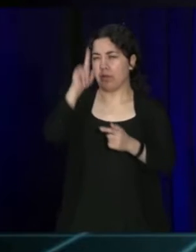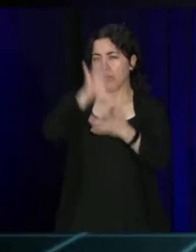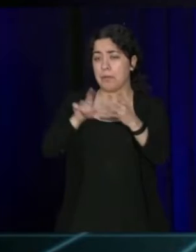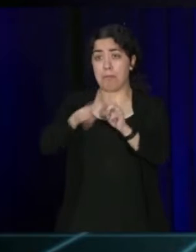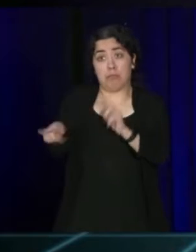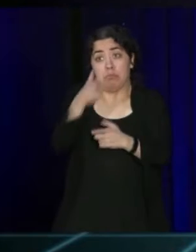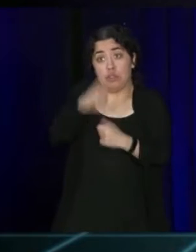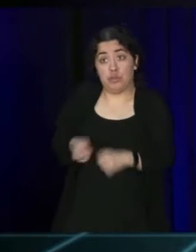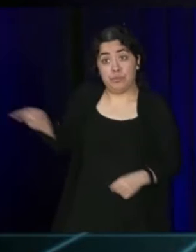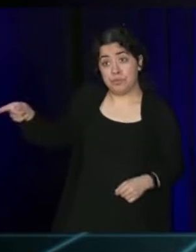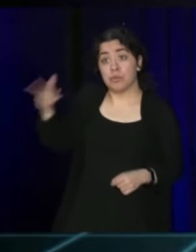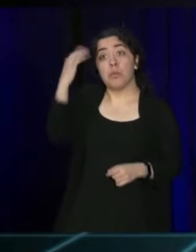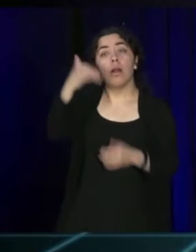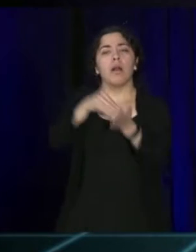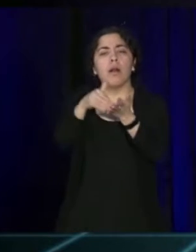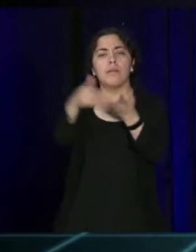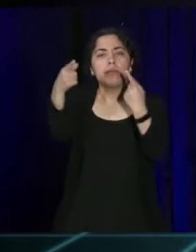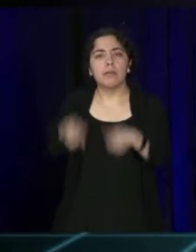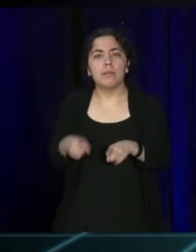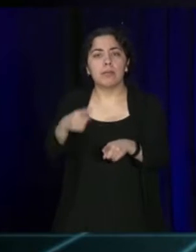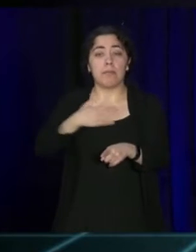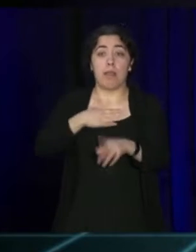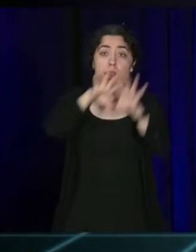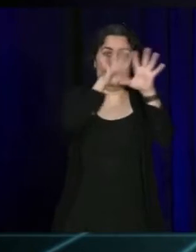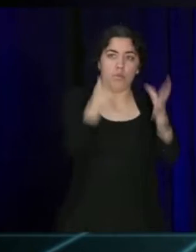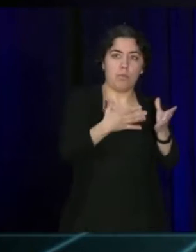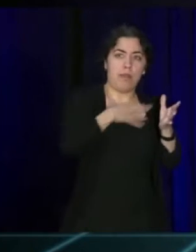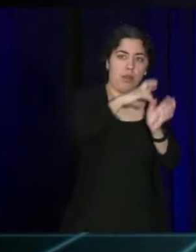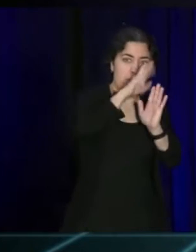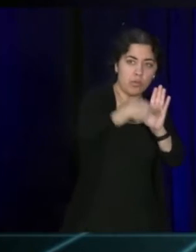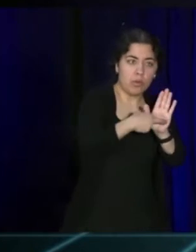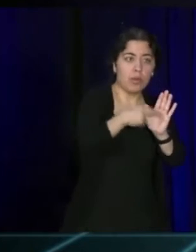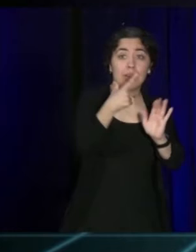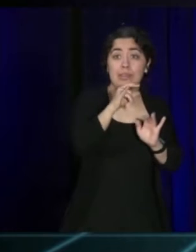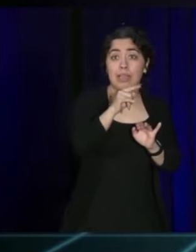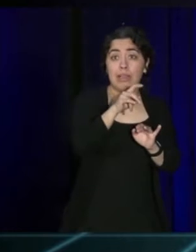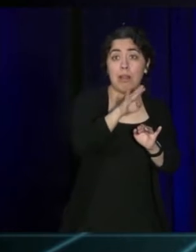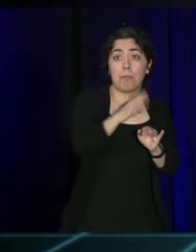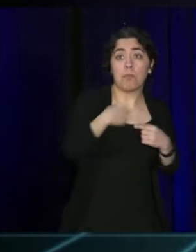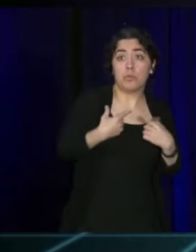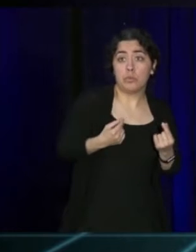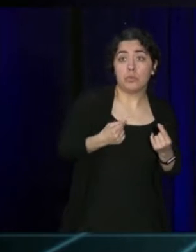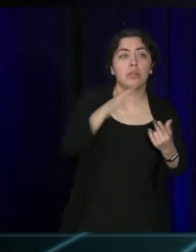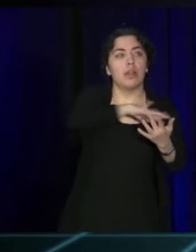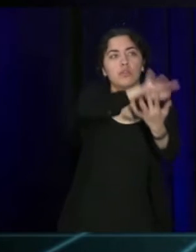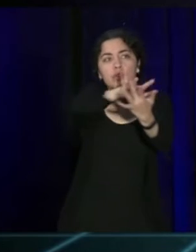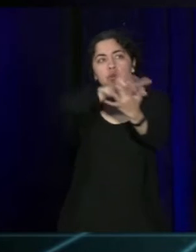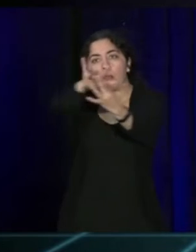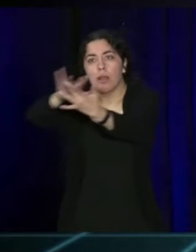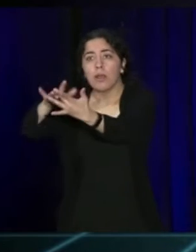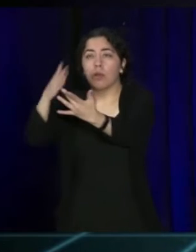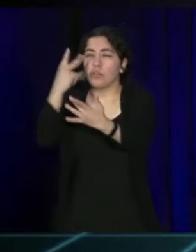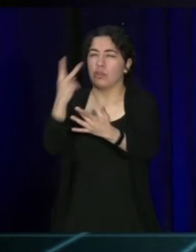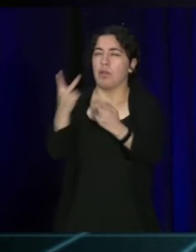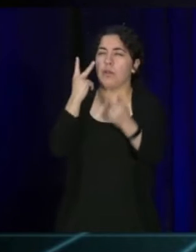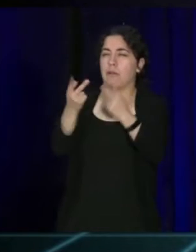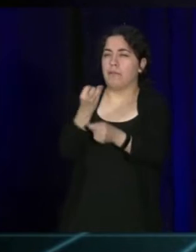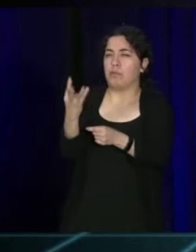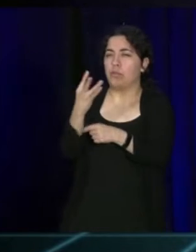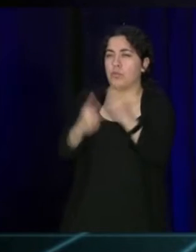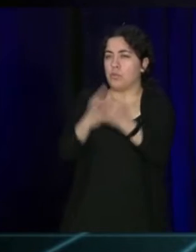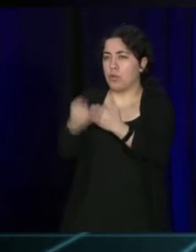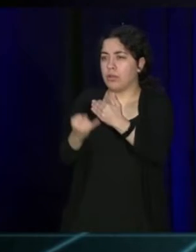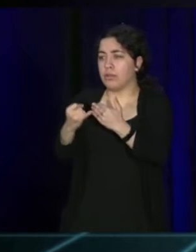interesting because a lot of times in my role at GitHub, I'd go reach out to folks because we saw a couple projects like Vite came out when I was at